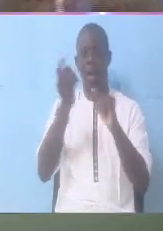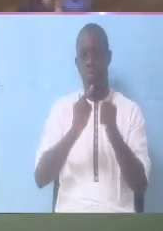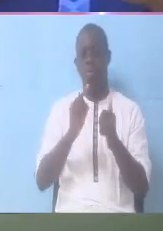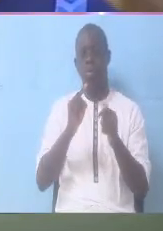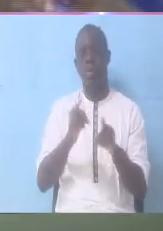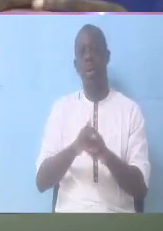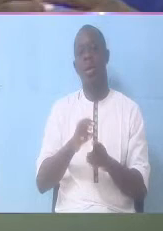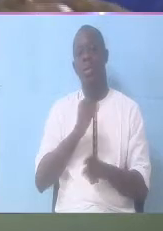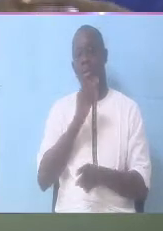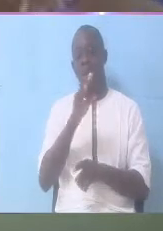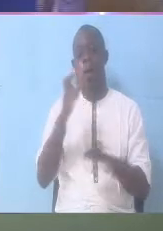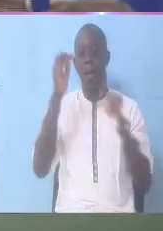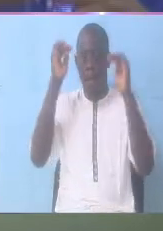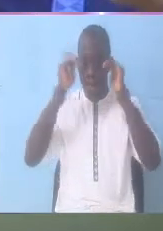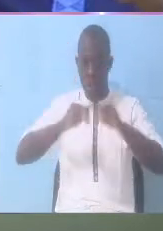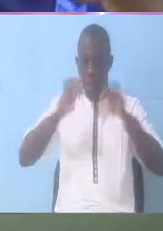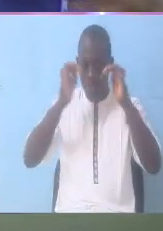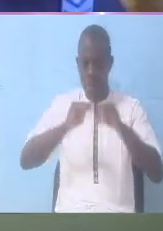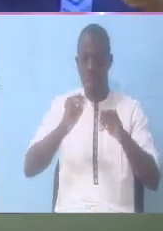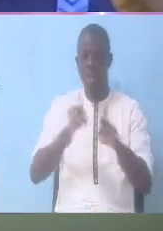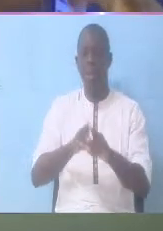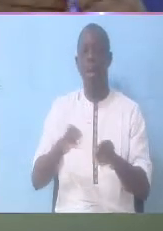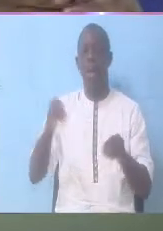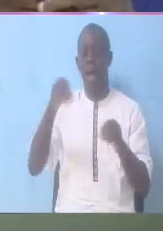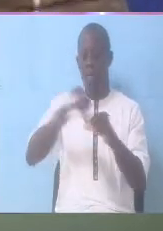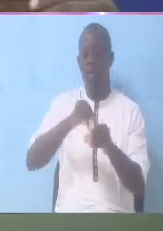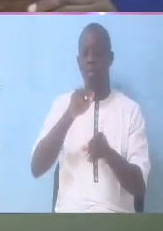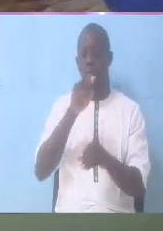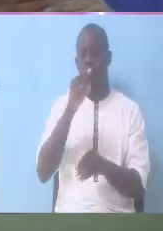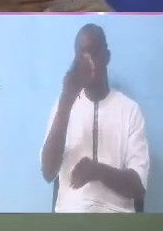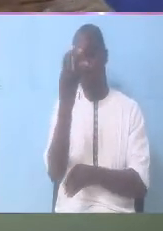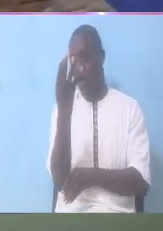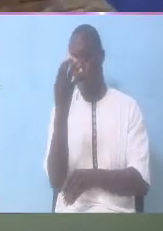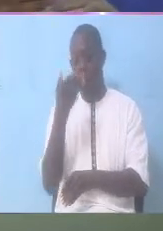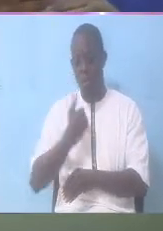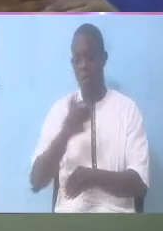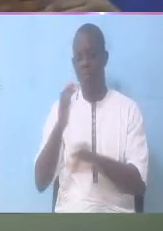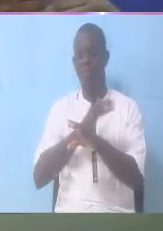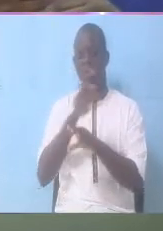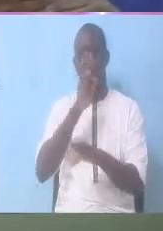that the meeting involving the 4 people,